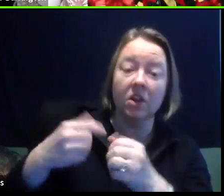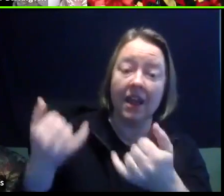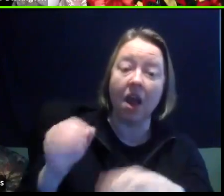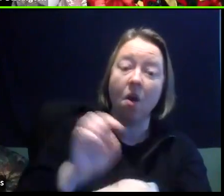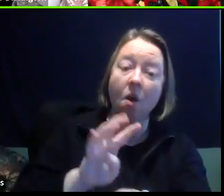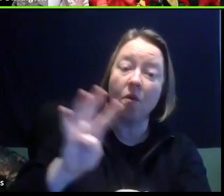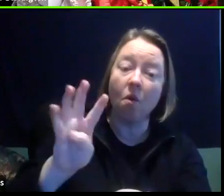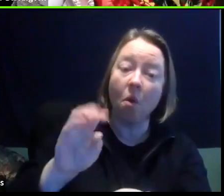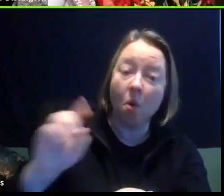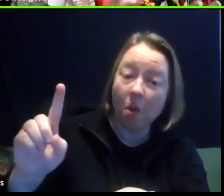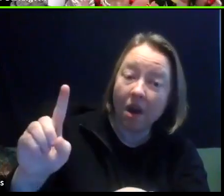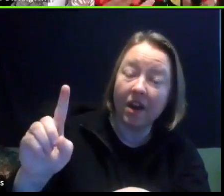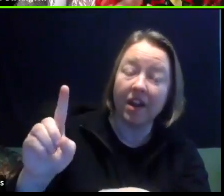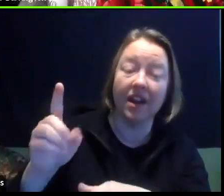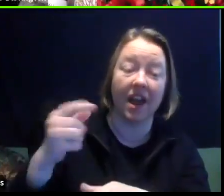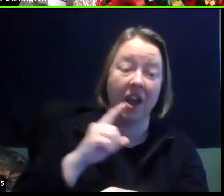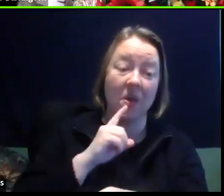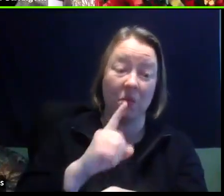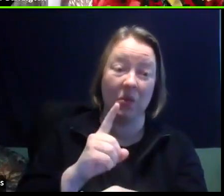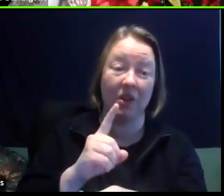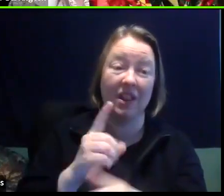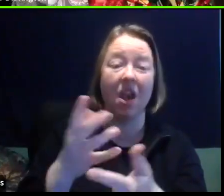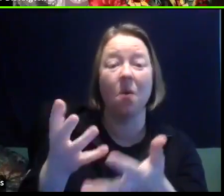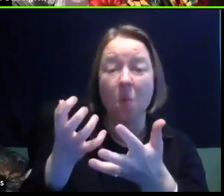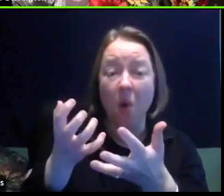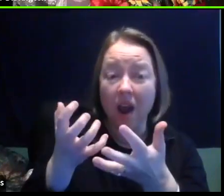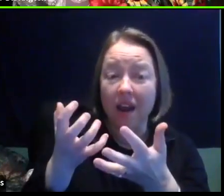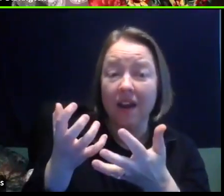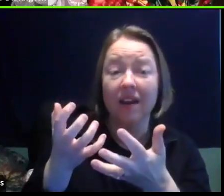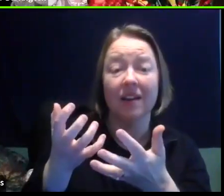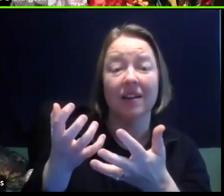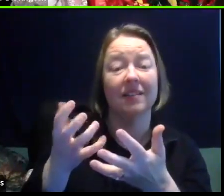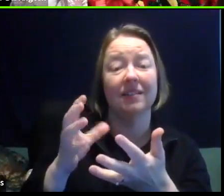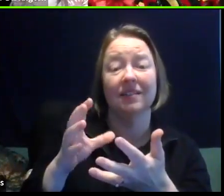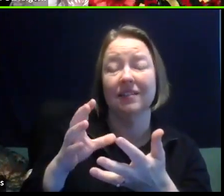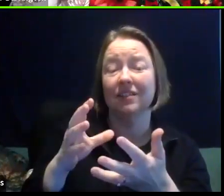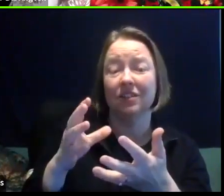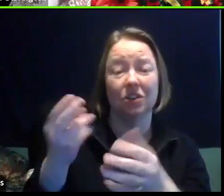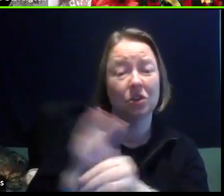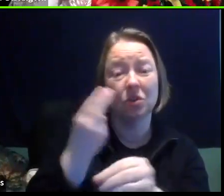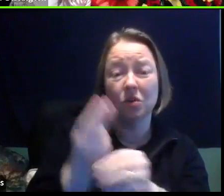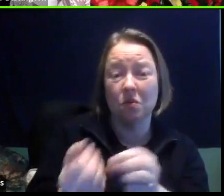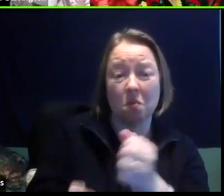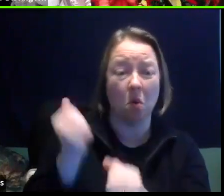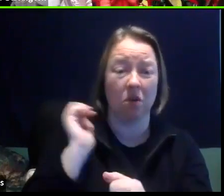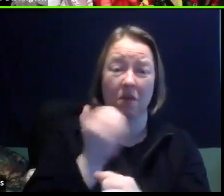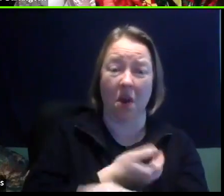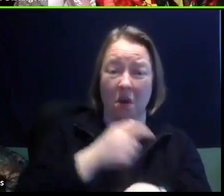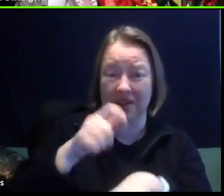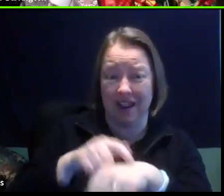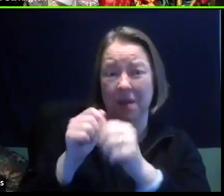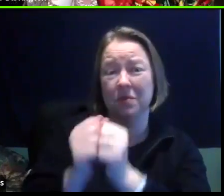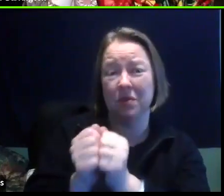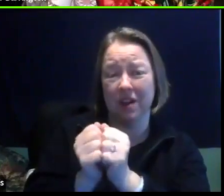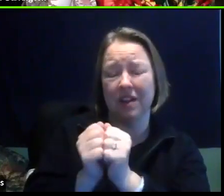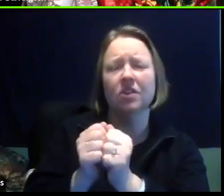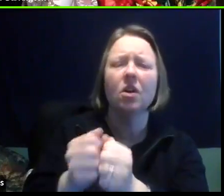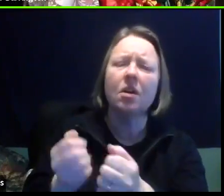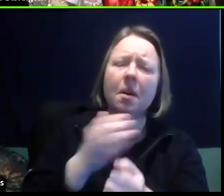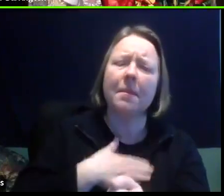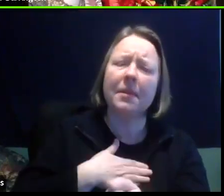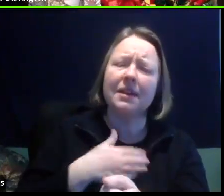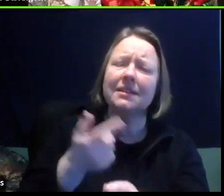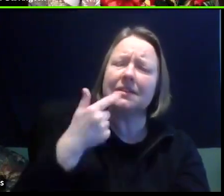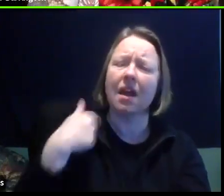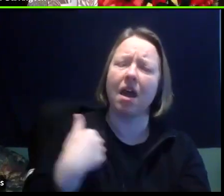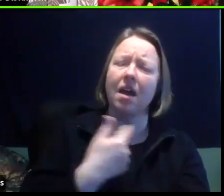4:01, and I really want to get the most out of our time together. So please just tell us a little bit about